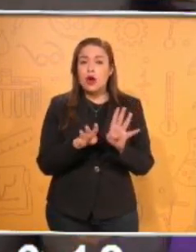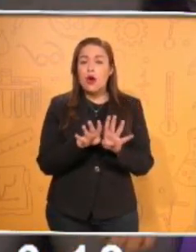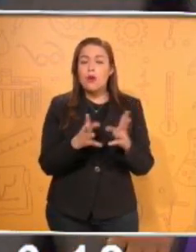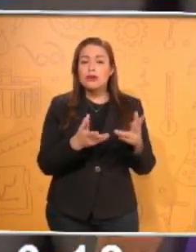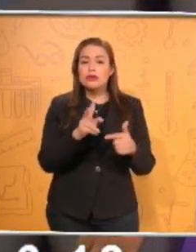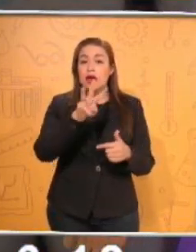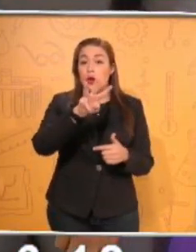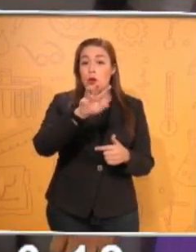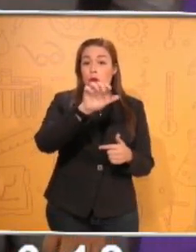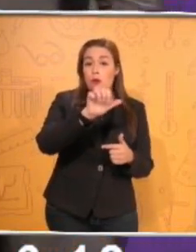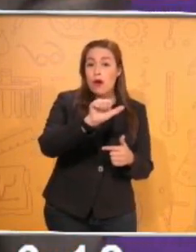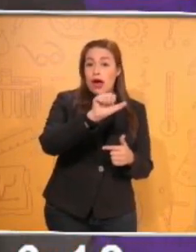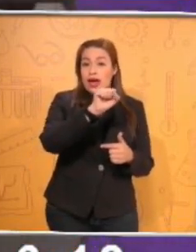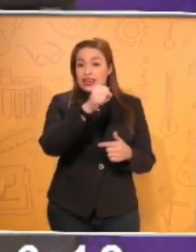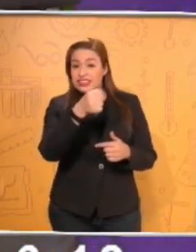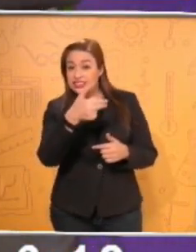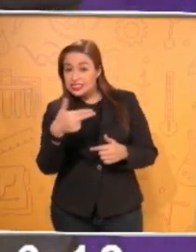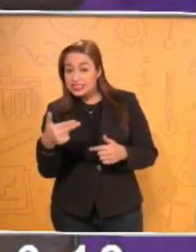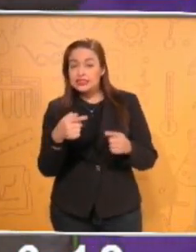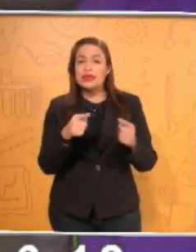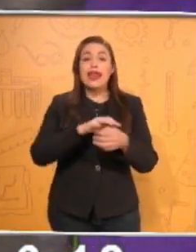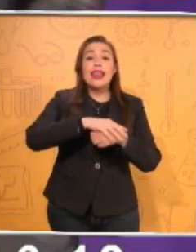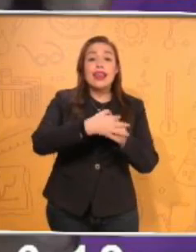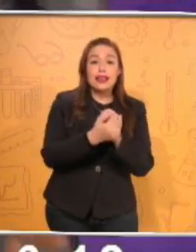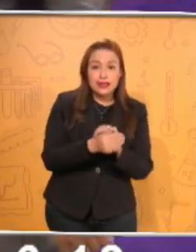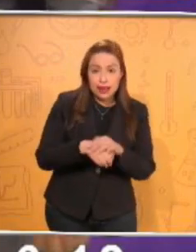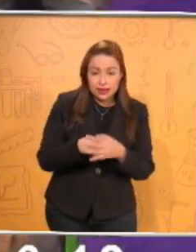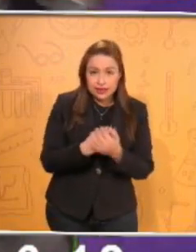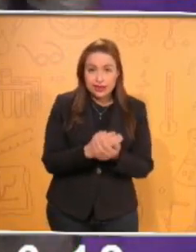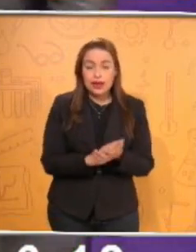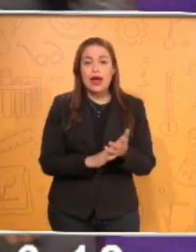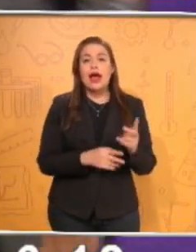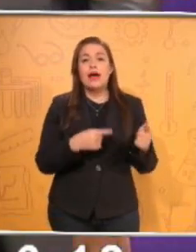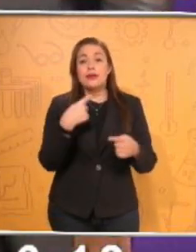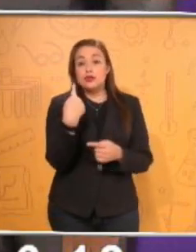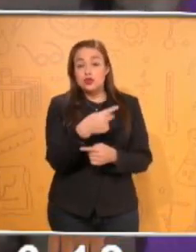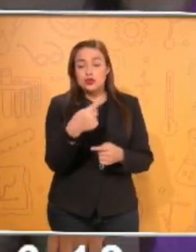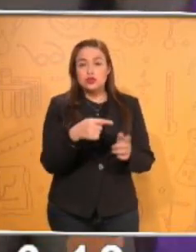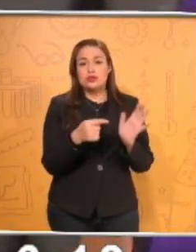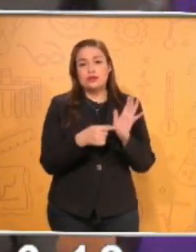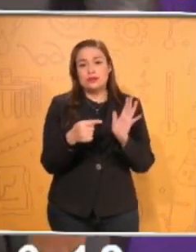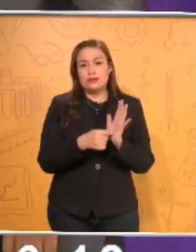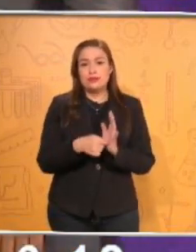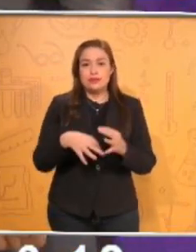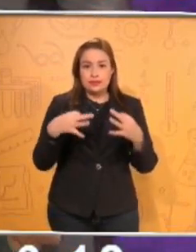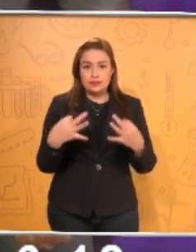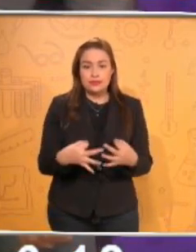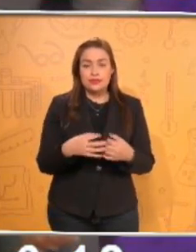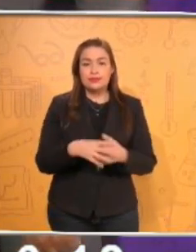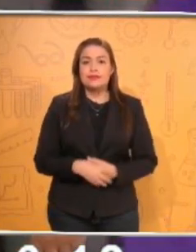Wash. Teacher Pedro washed his hands.